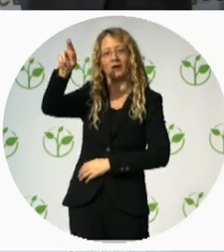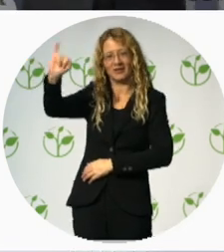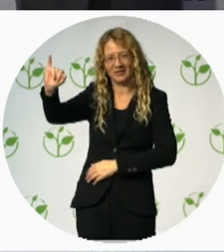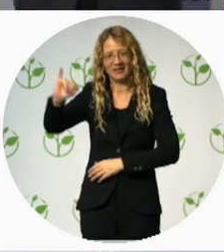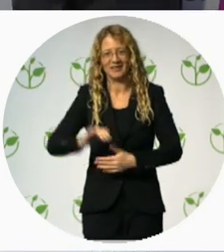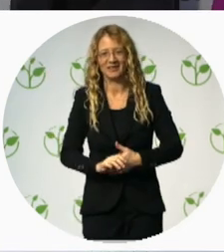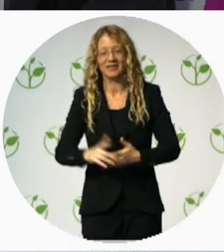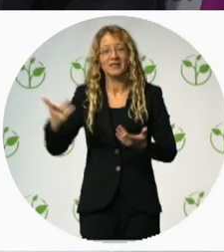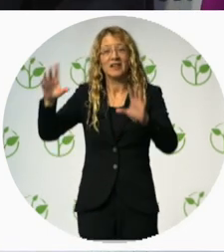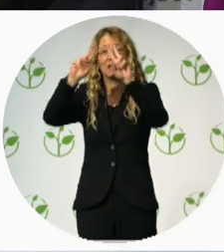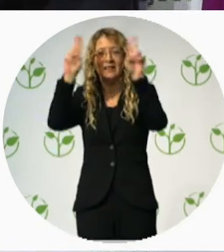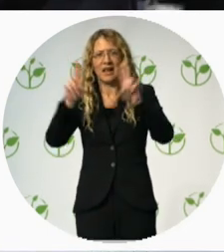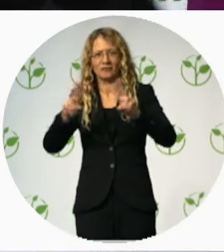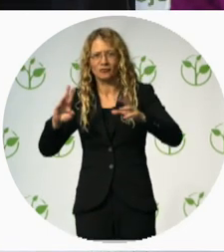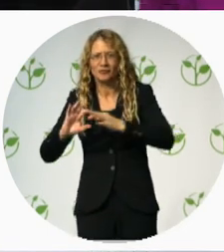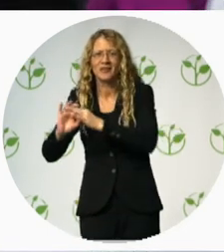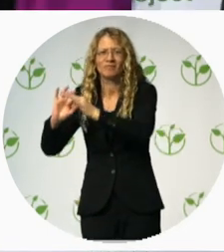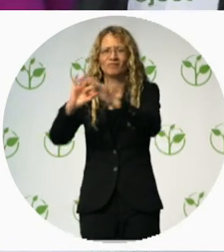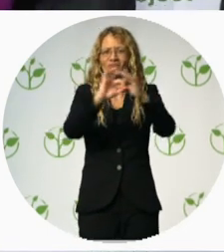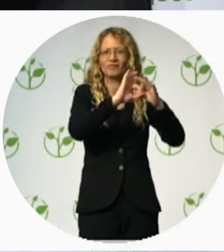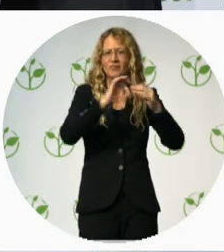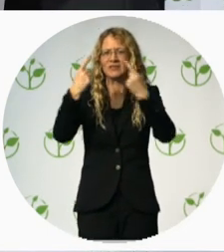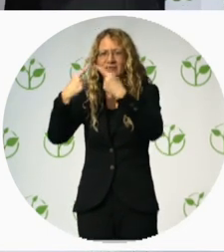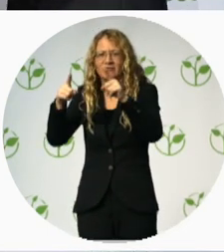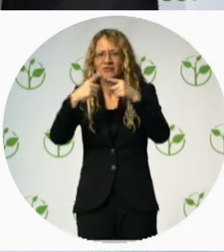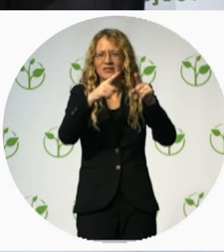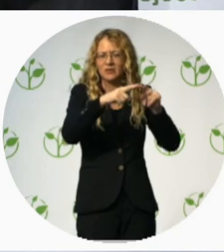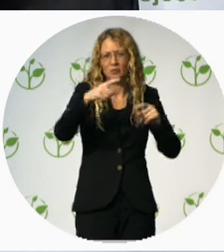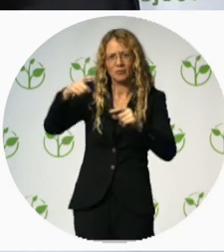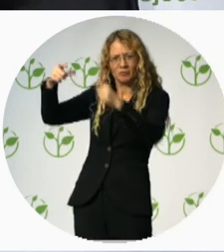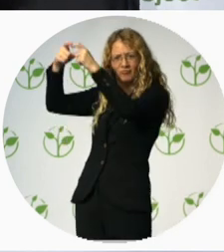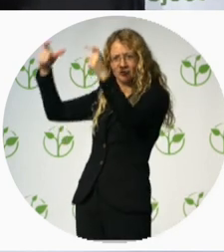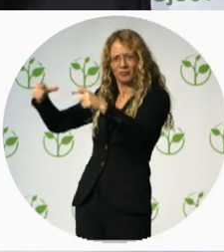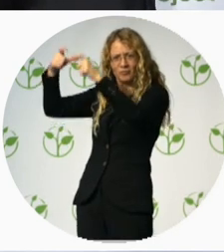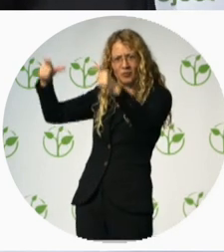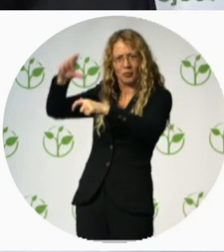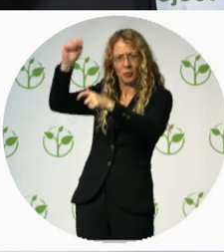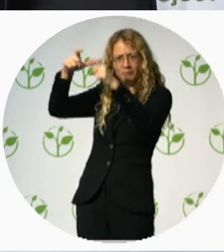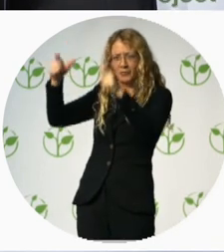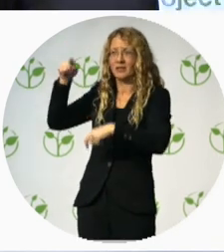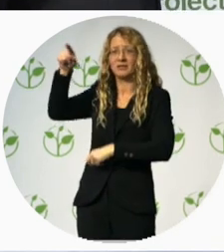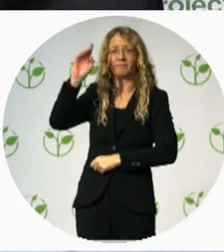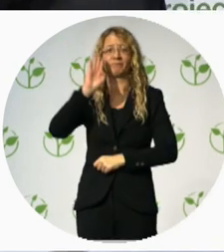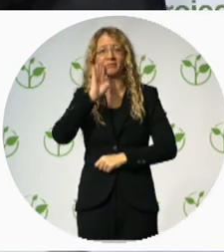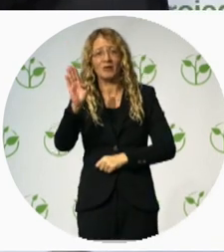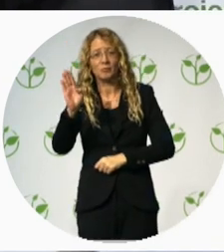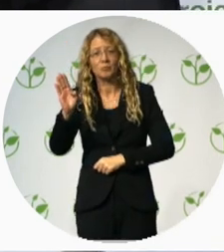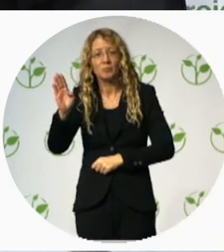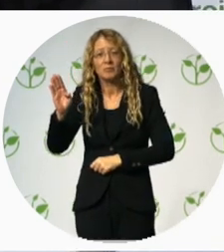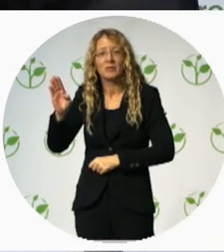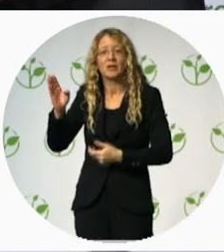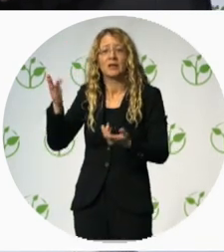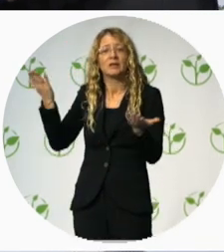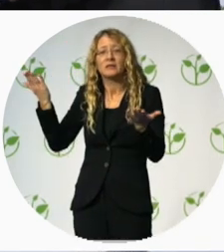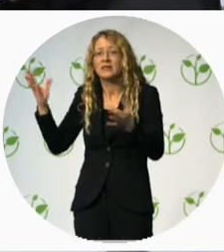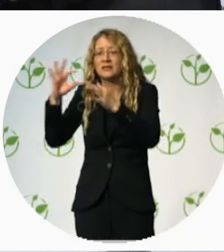in mobile and wireless communications based in Brussels, Belgium. The forum's global accessibility reporting initiative, called GARI, is a